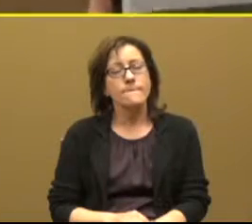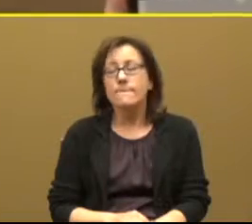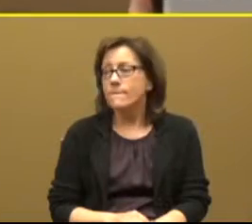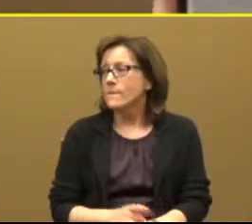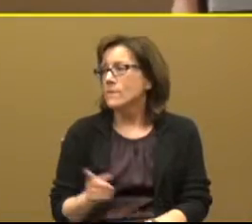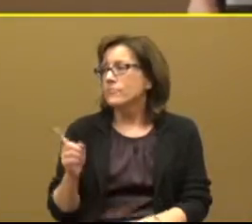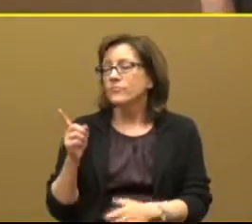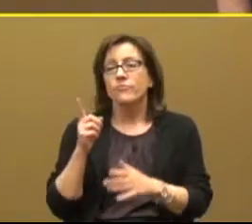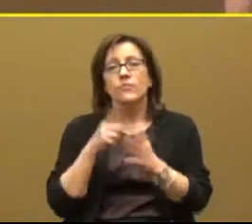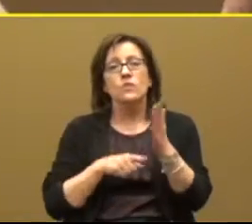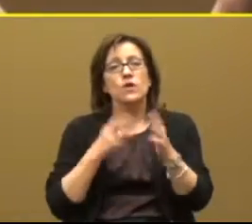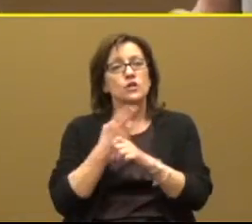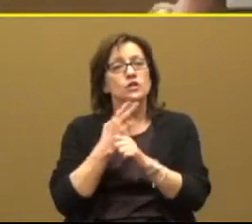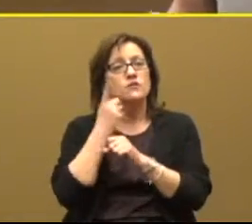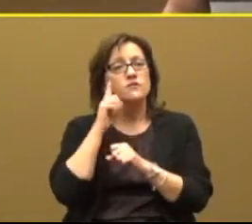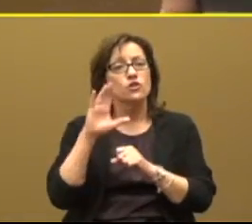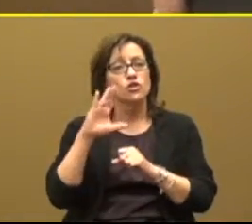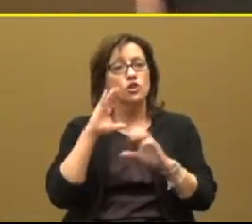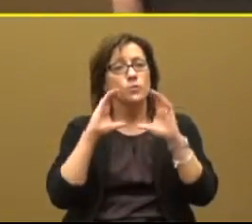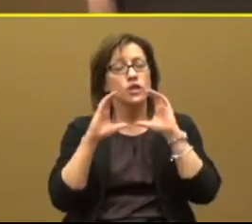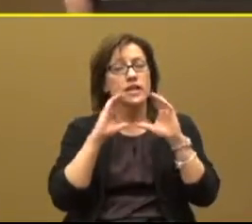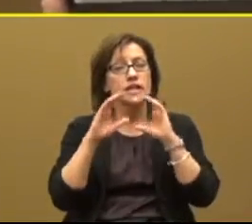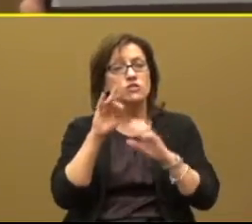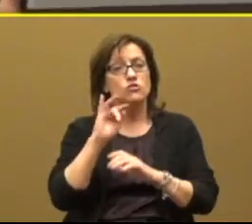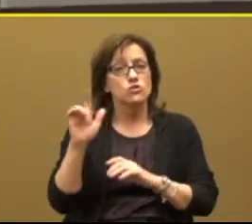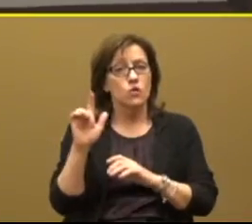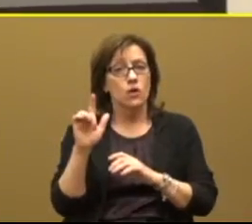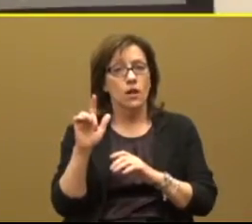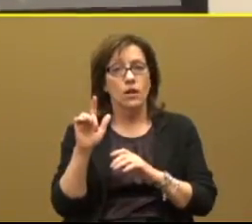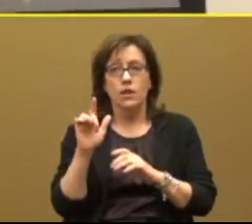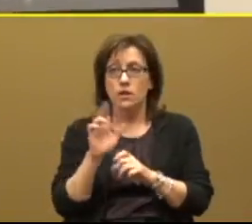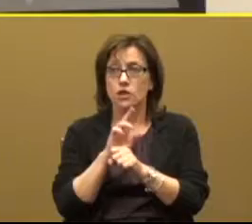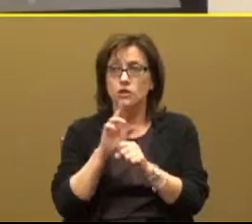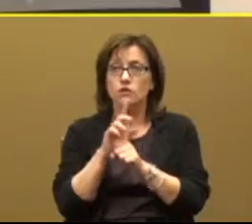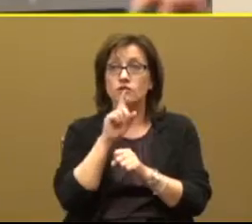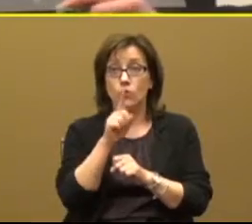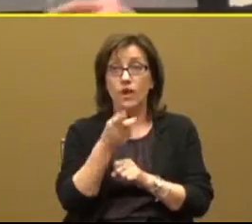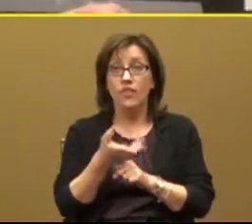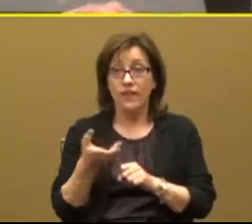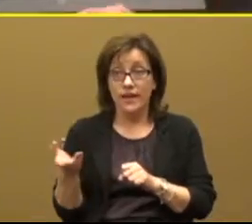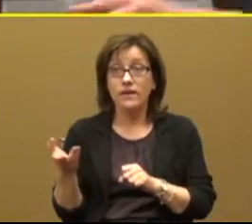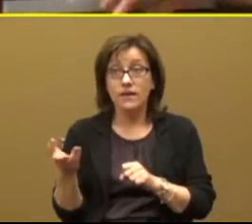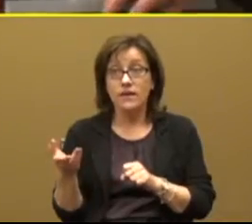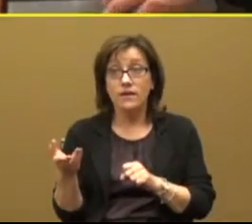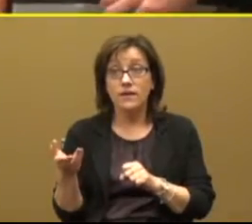your communication tools. Are you going to use the real object?